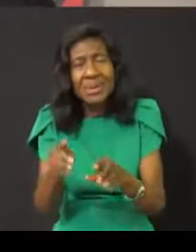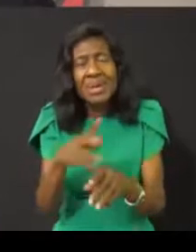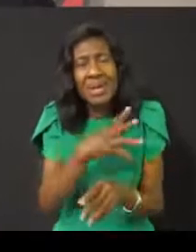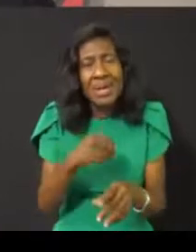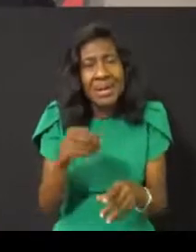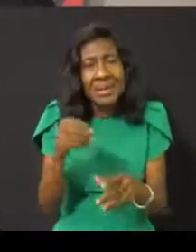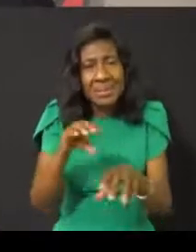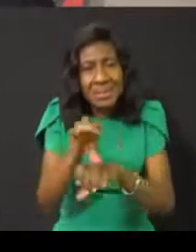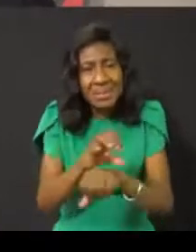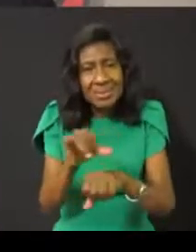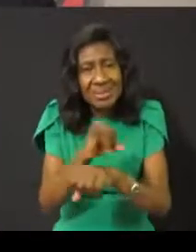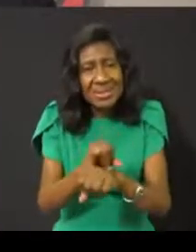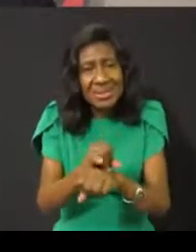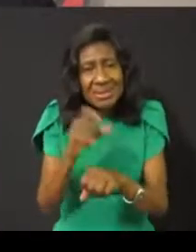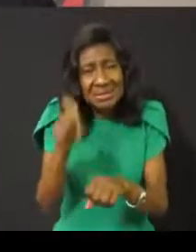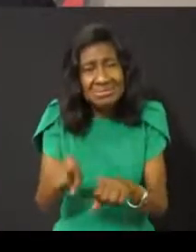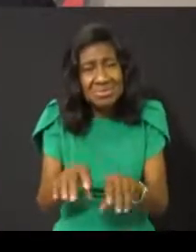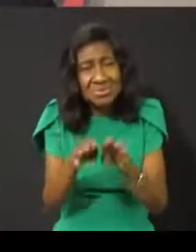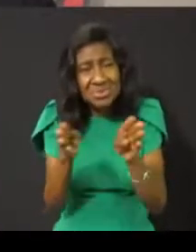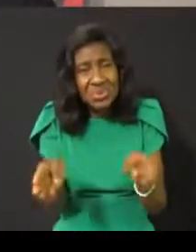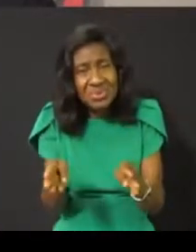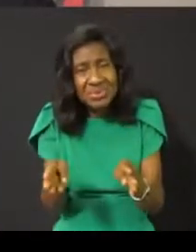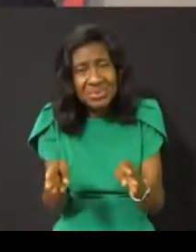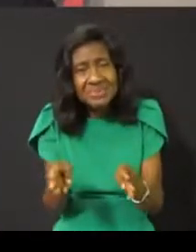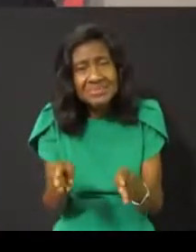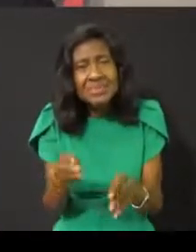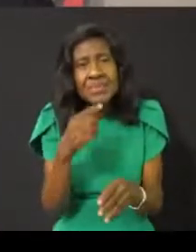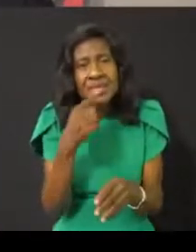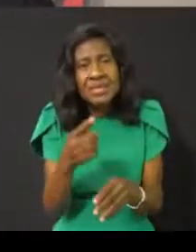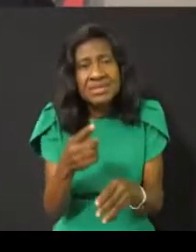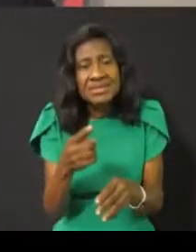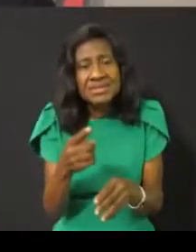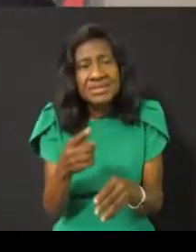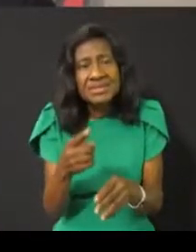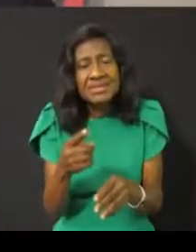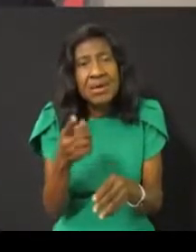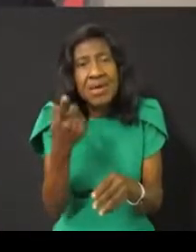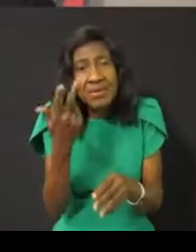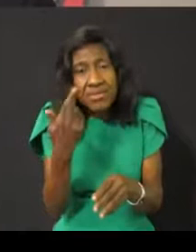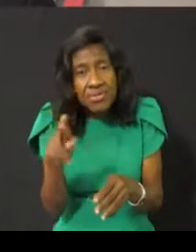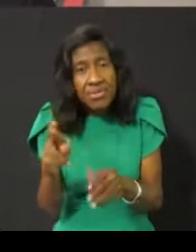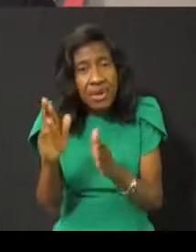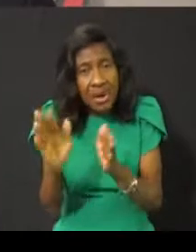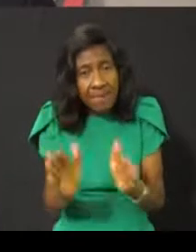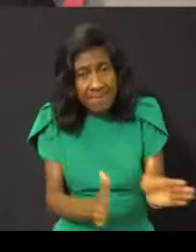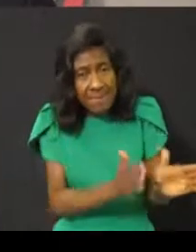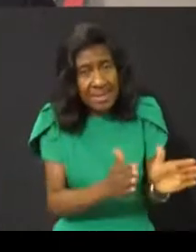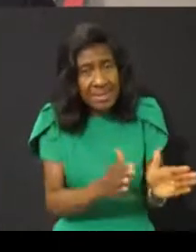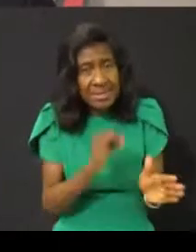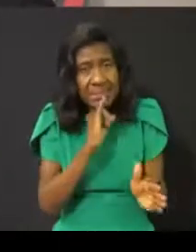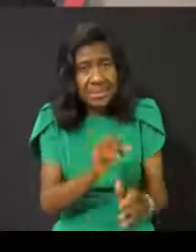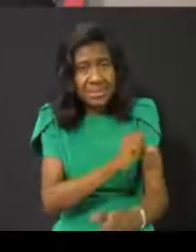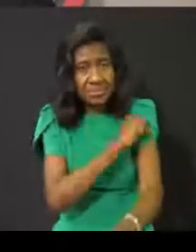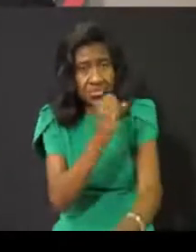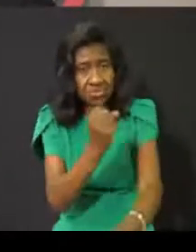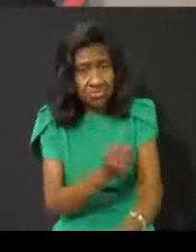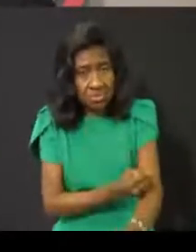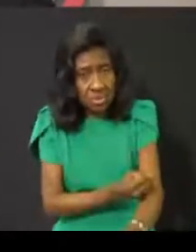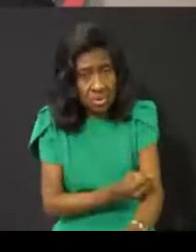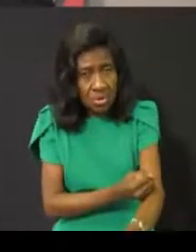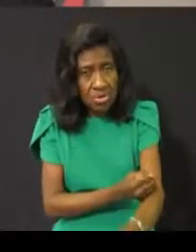past. Well, let me reiterate. The approach we're taking is a strong,